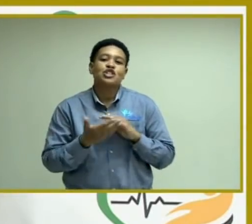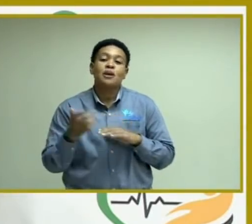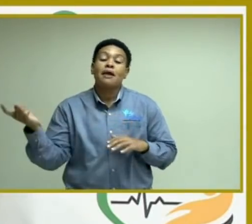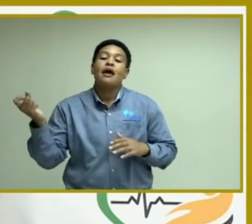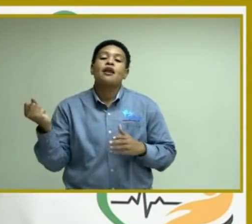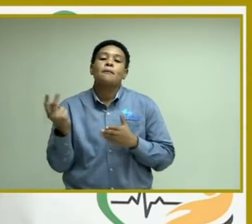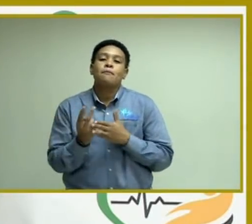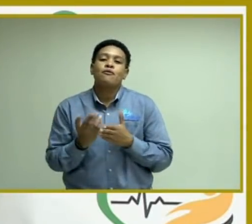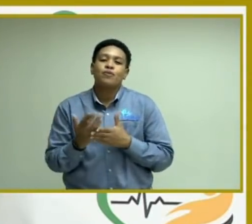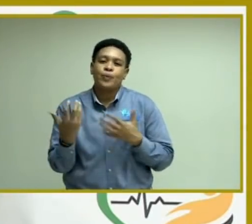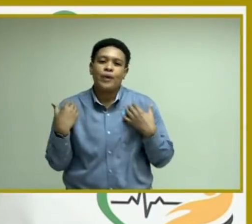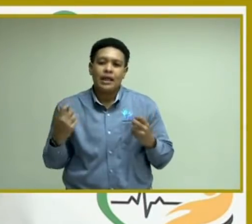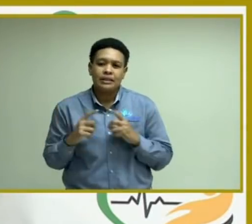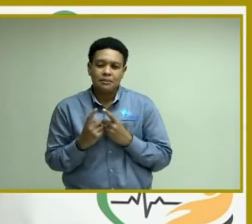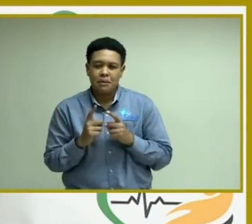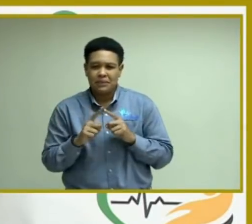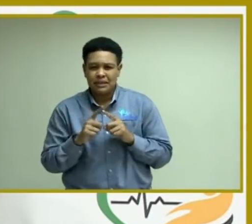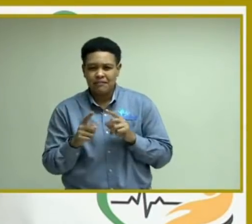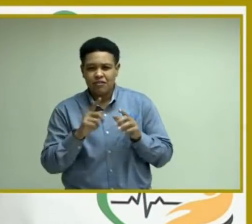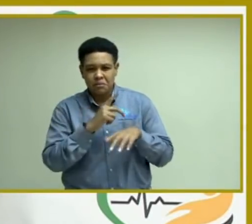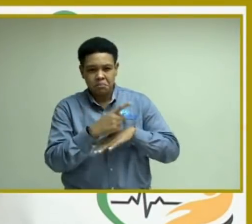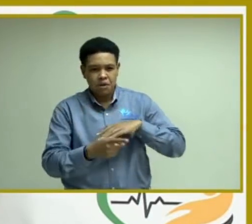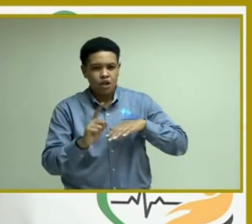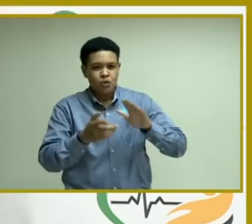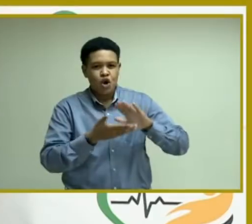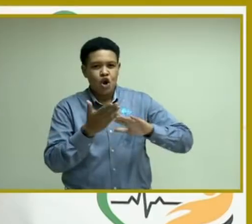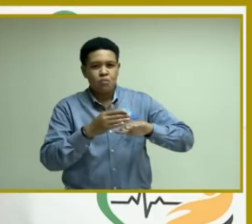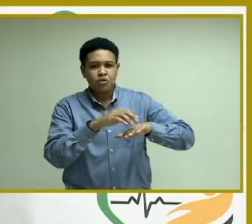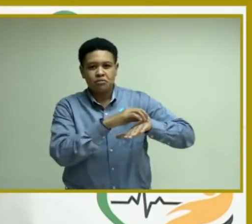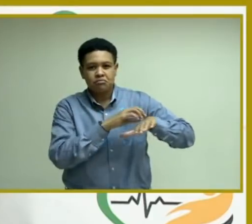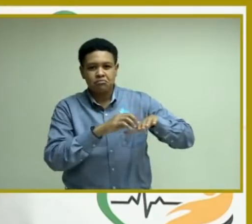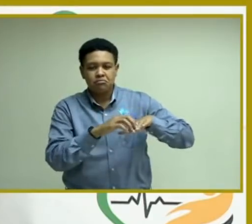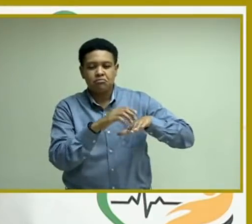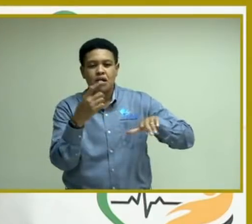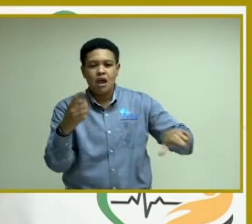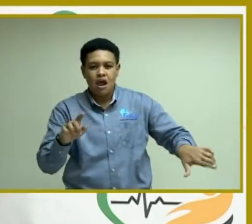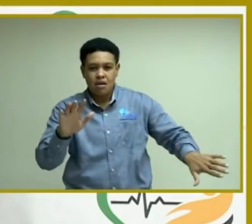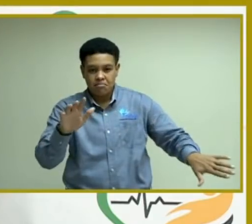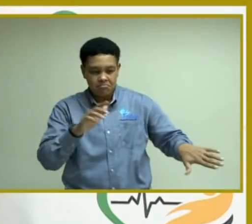in the respective parishes in which they operate, and